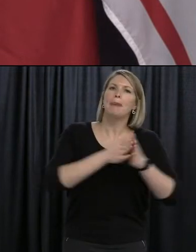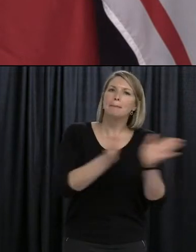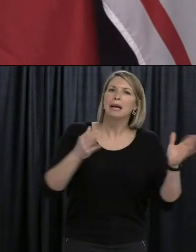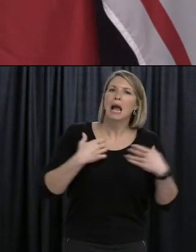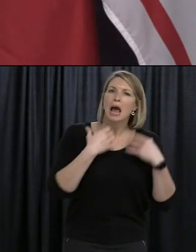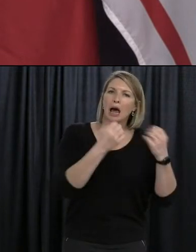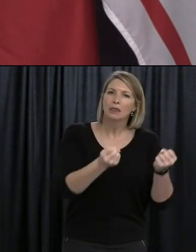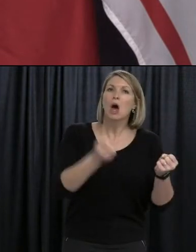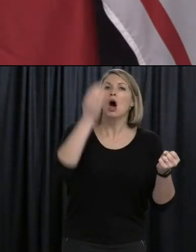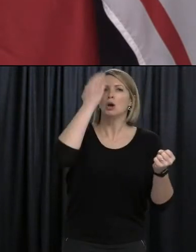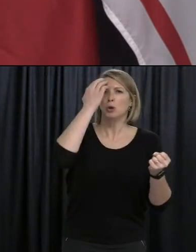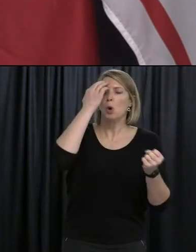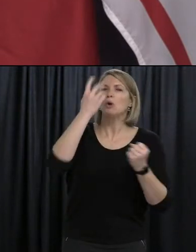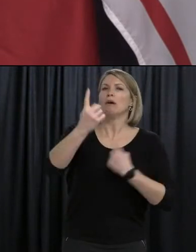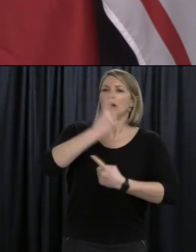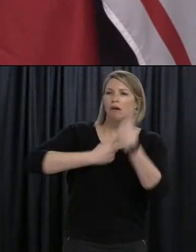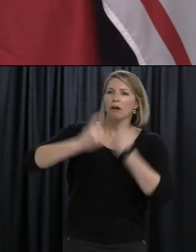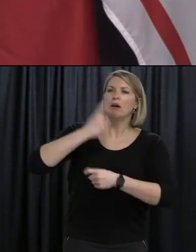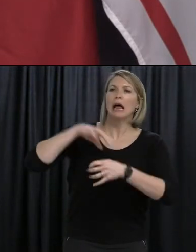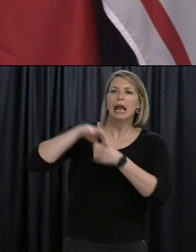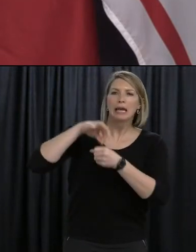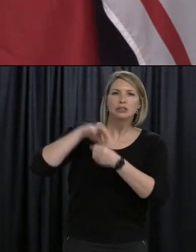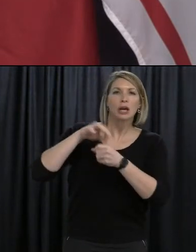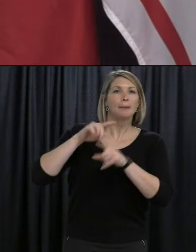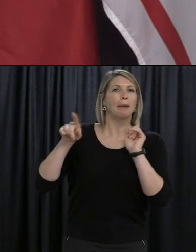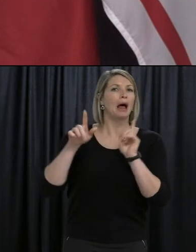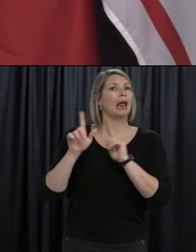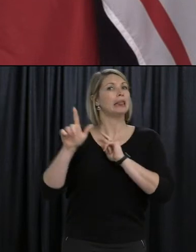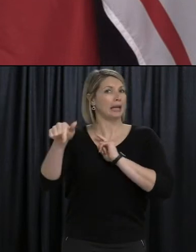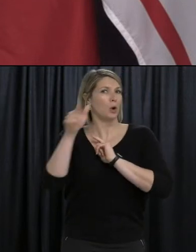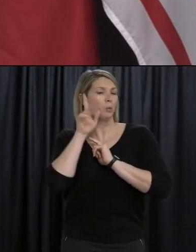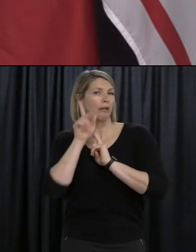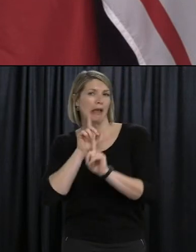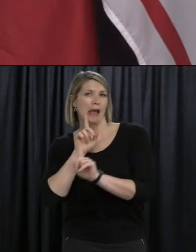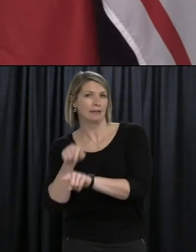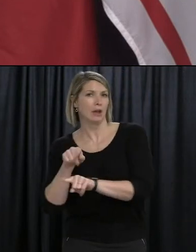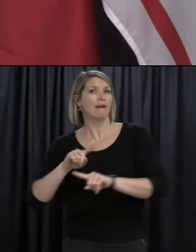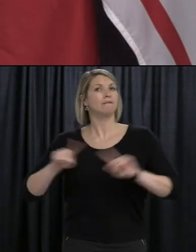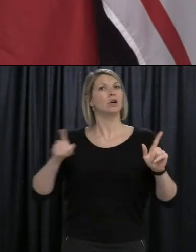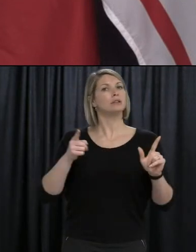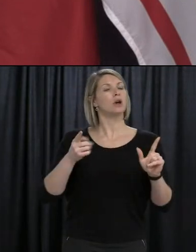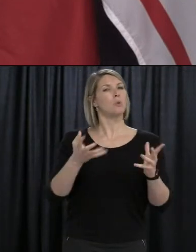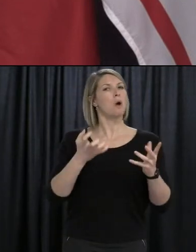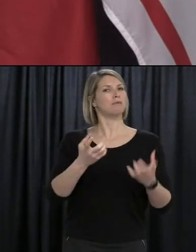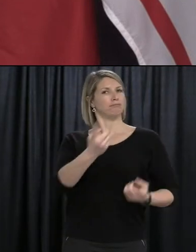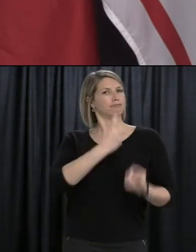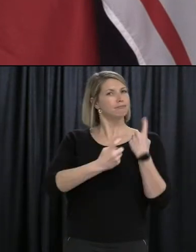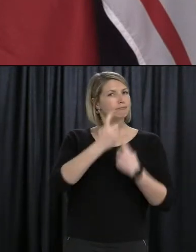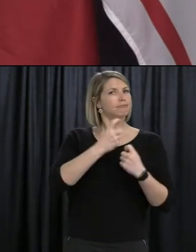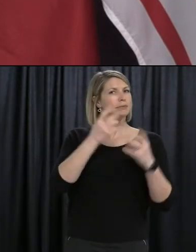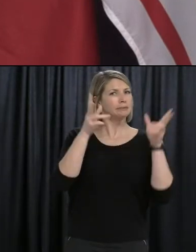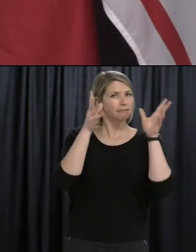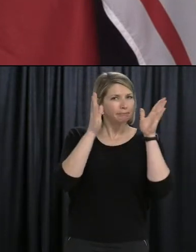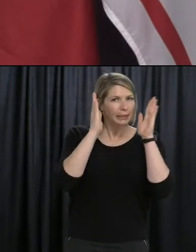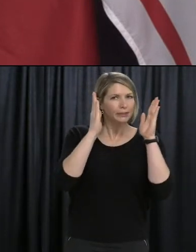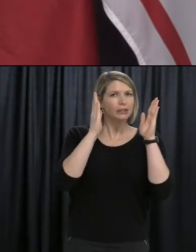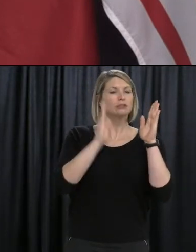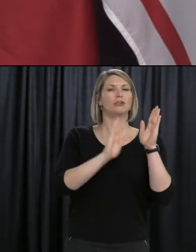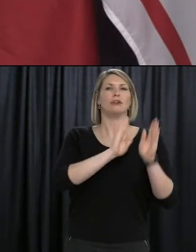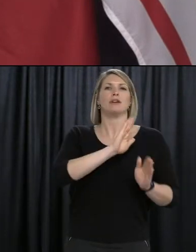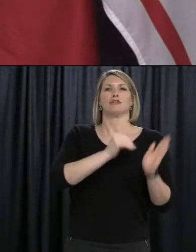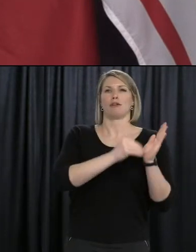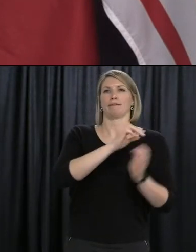will answer those questions afterwards. But right now, people need to hear from Dr. Fitzgerald and her